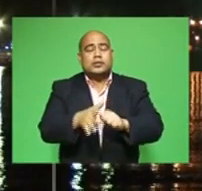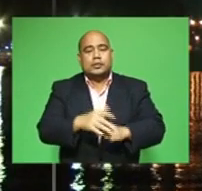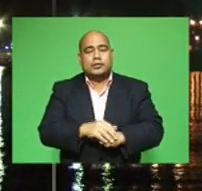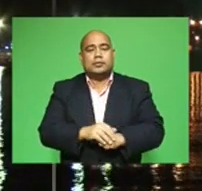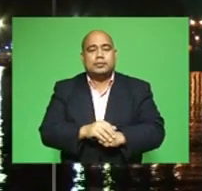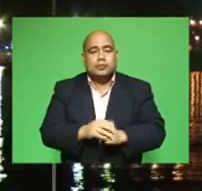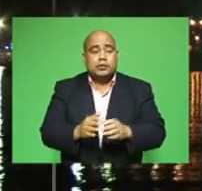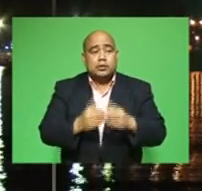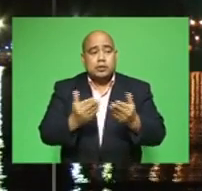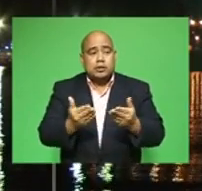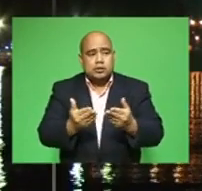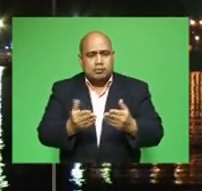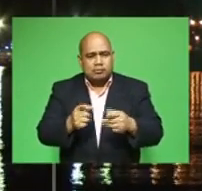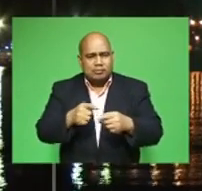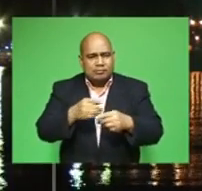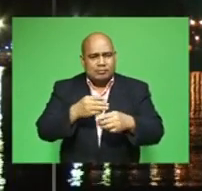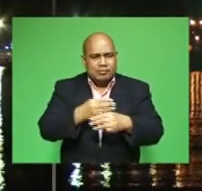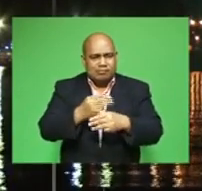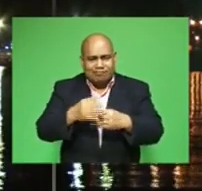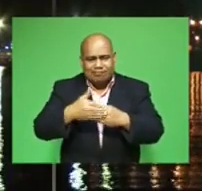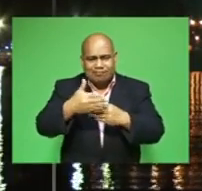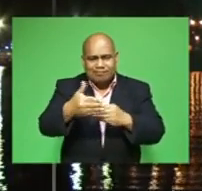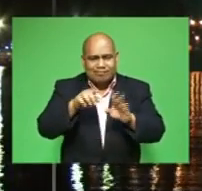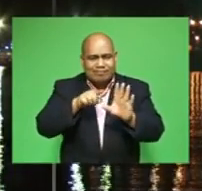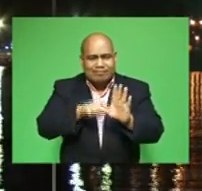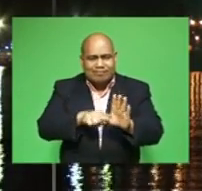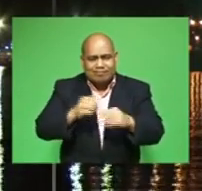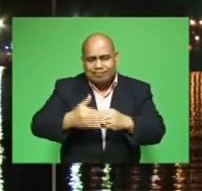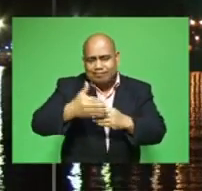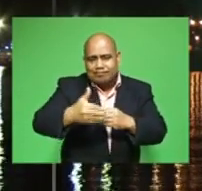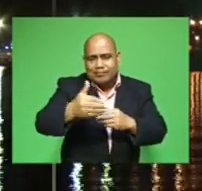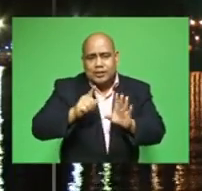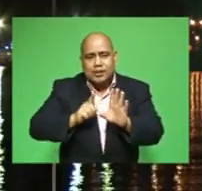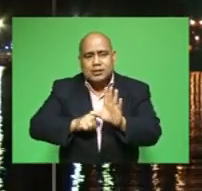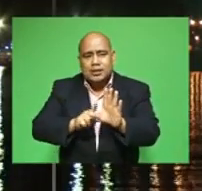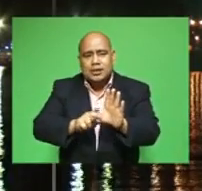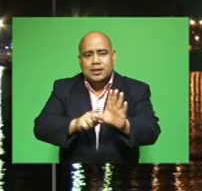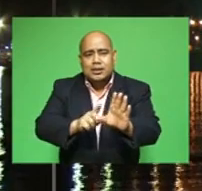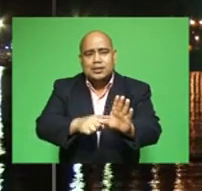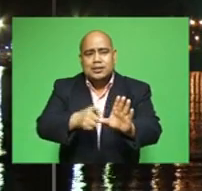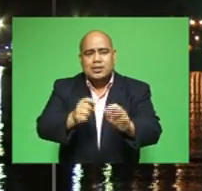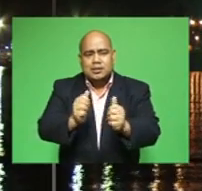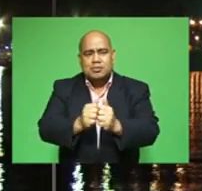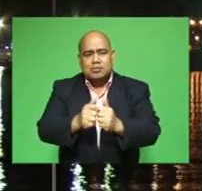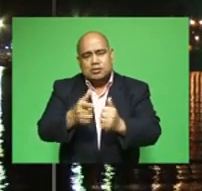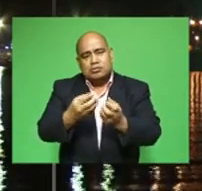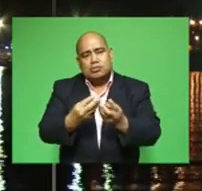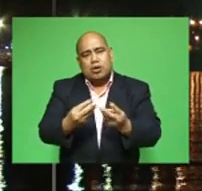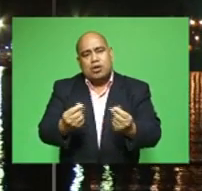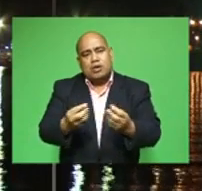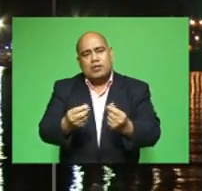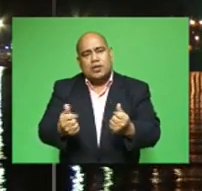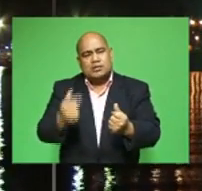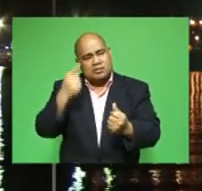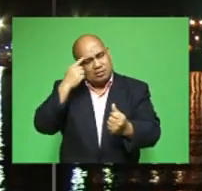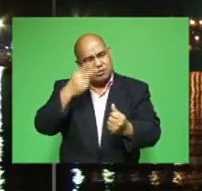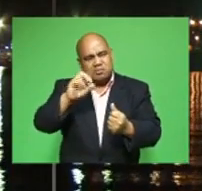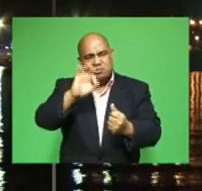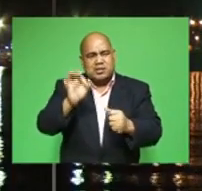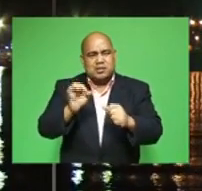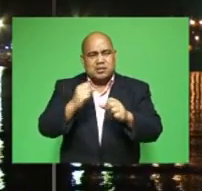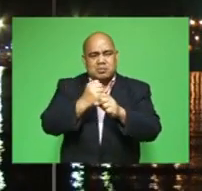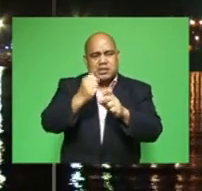in years, says Prime Minister Vurenge Bainimarama. This as 40% of our GDP is dependent on tourism, and with